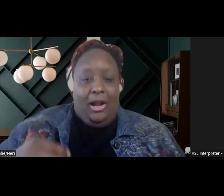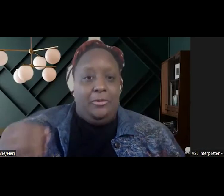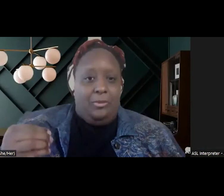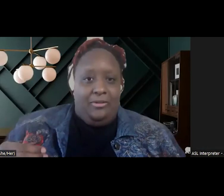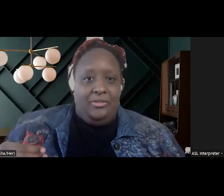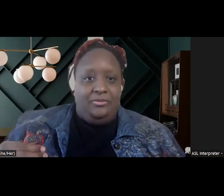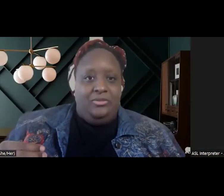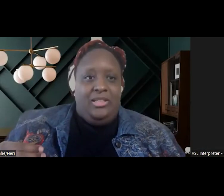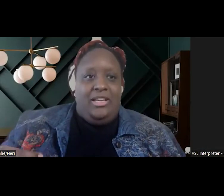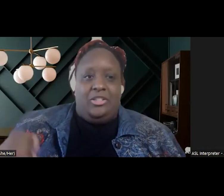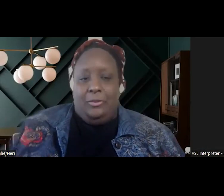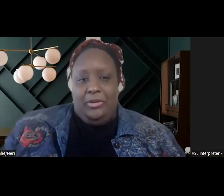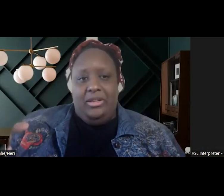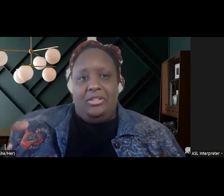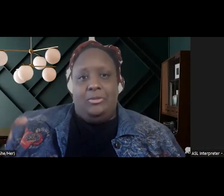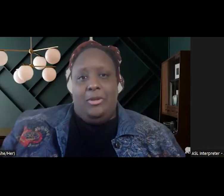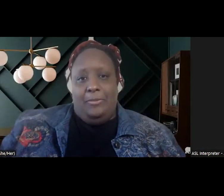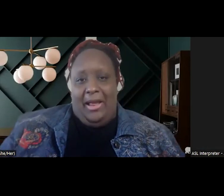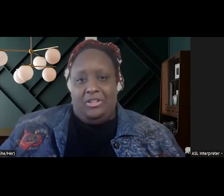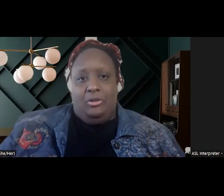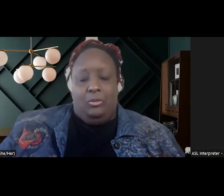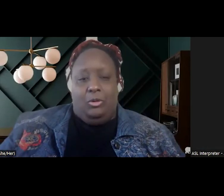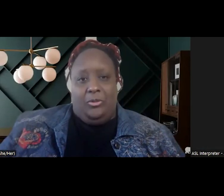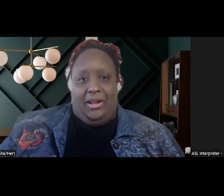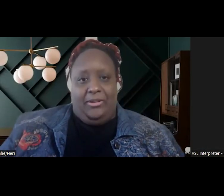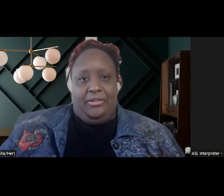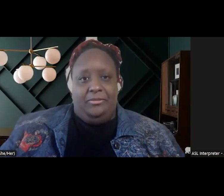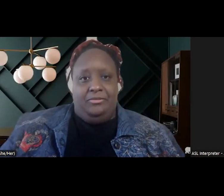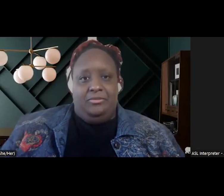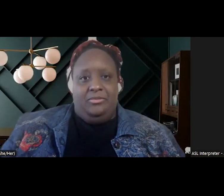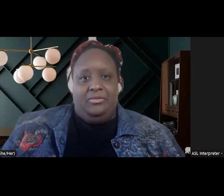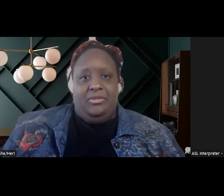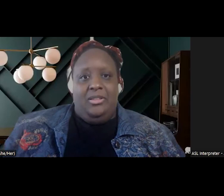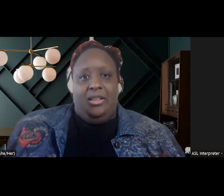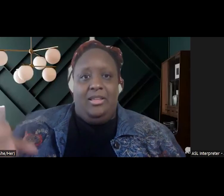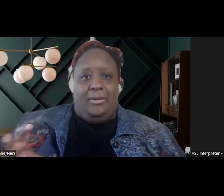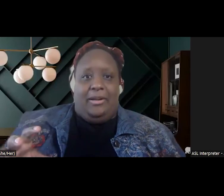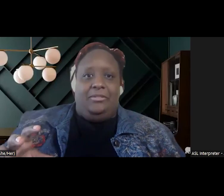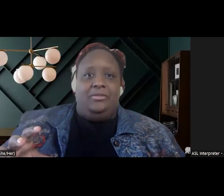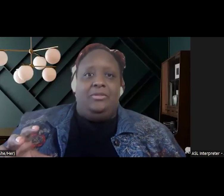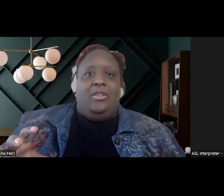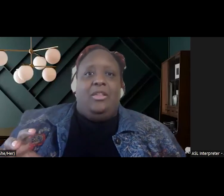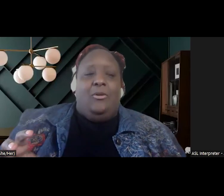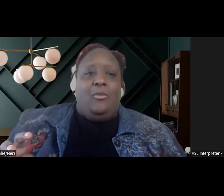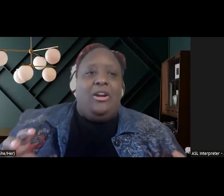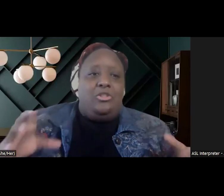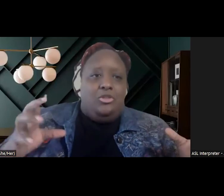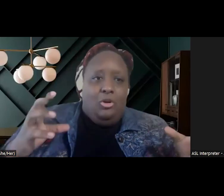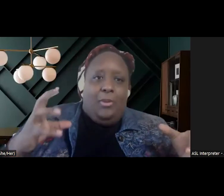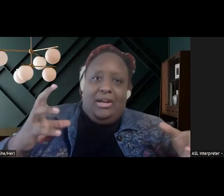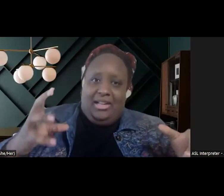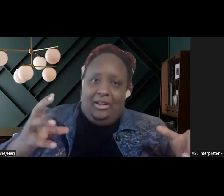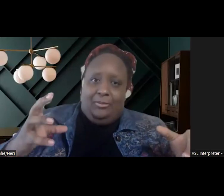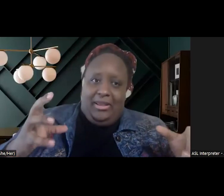will rob you of, is your ability to imagine a world without it. Think about it. We are